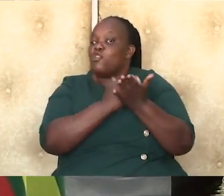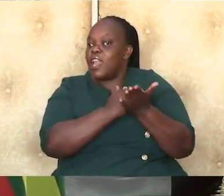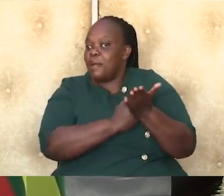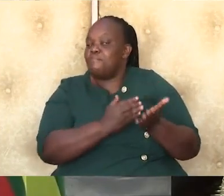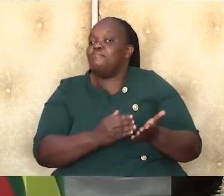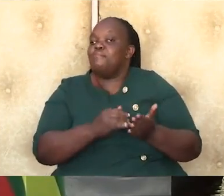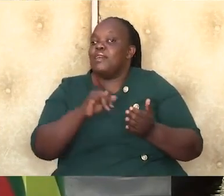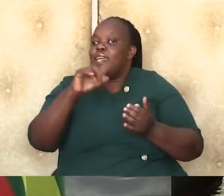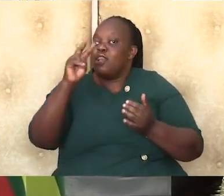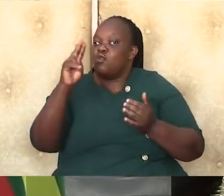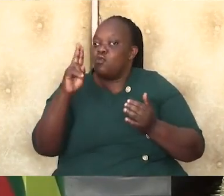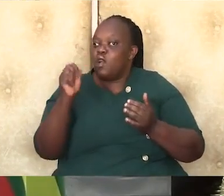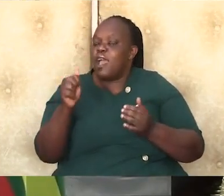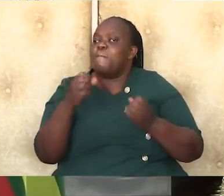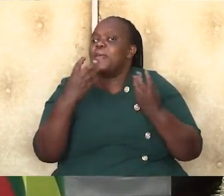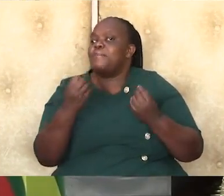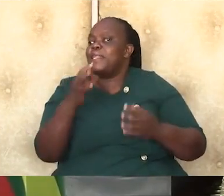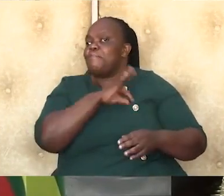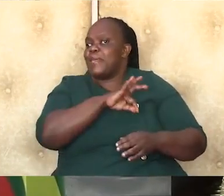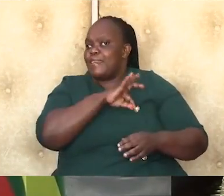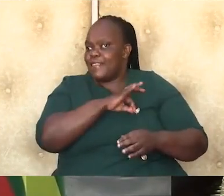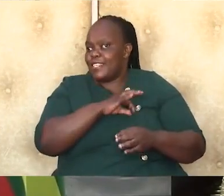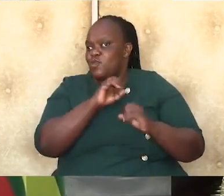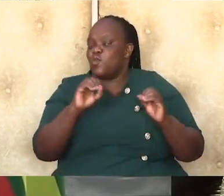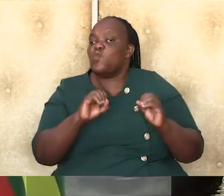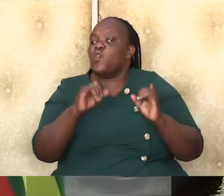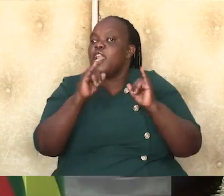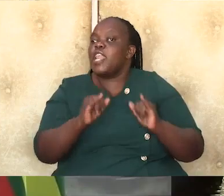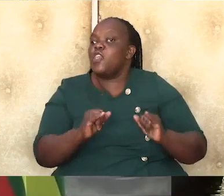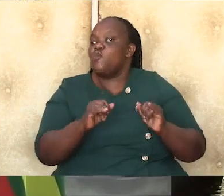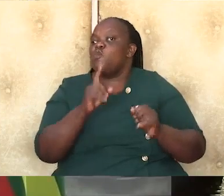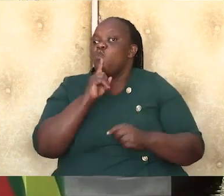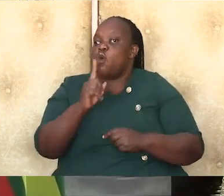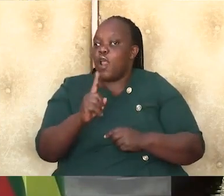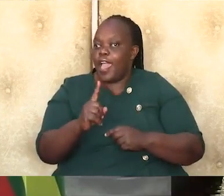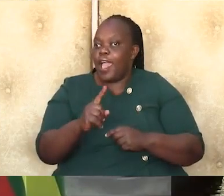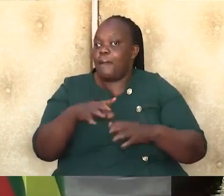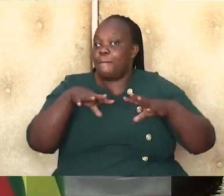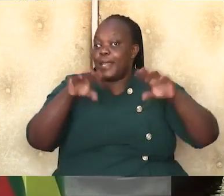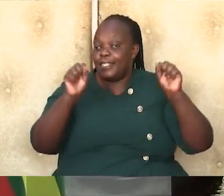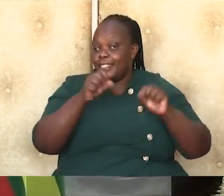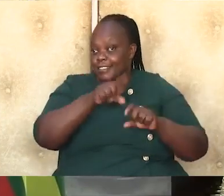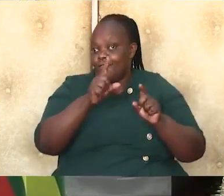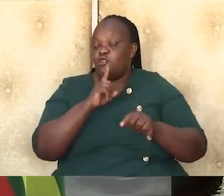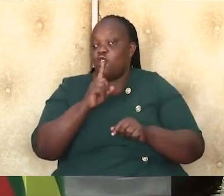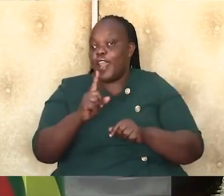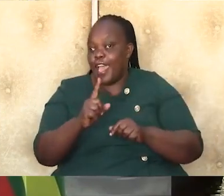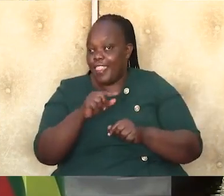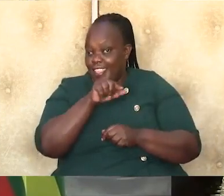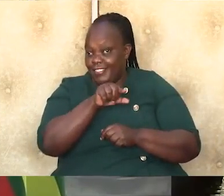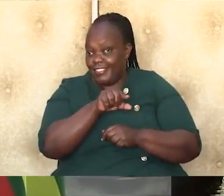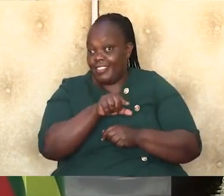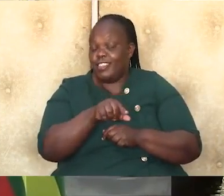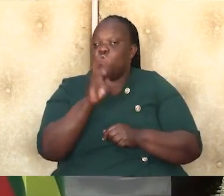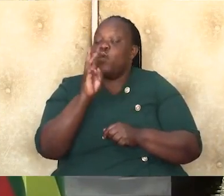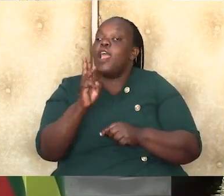so many people are not able to benefit because of the new directive by His Excellency the President that we